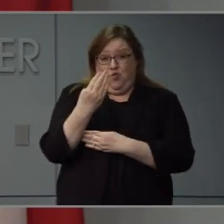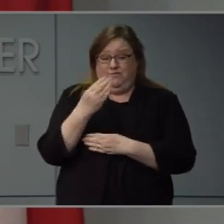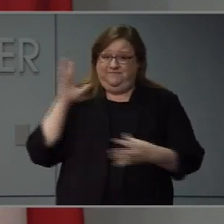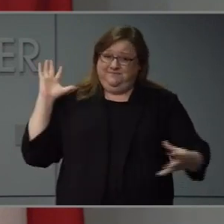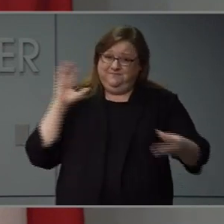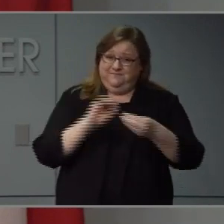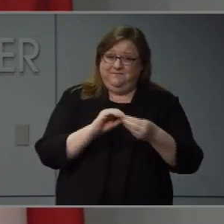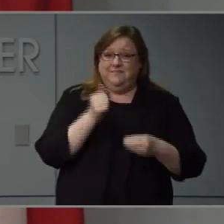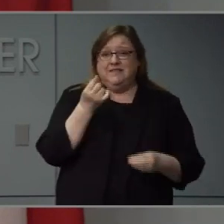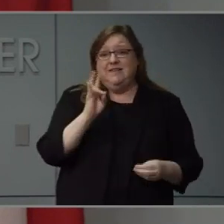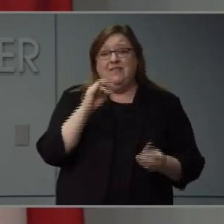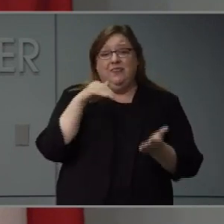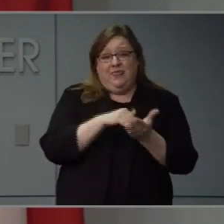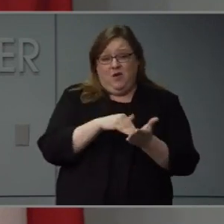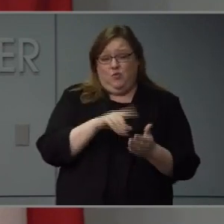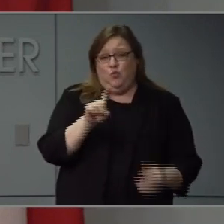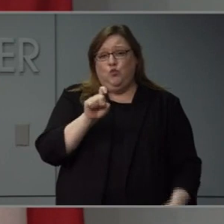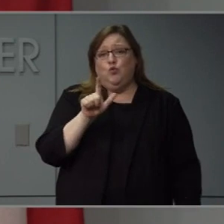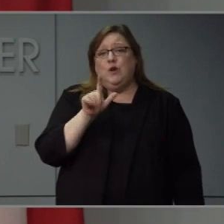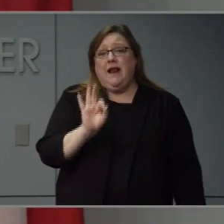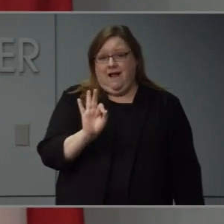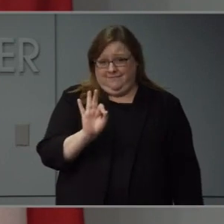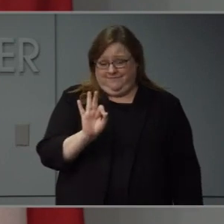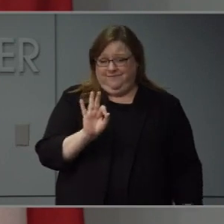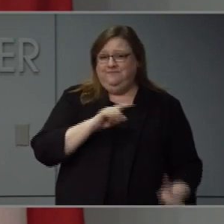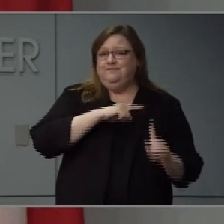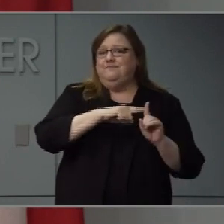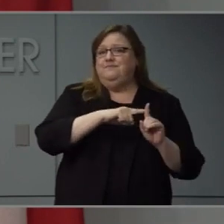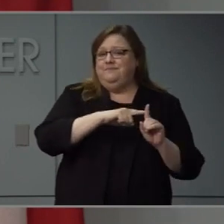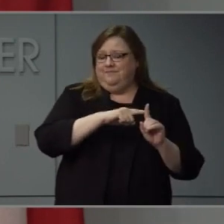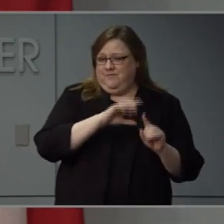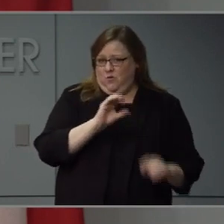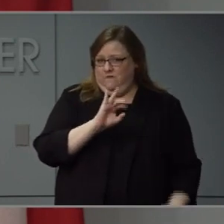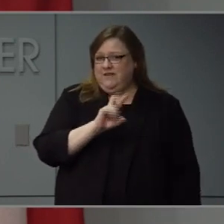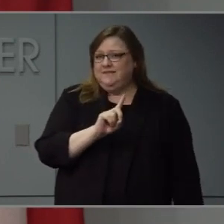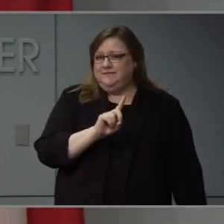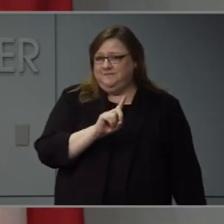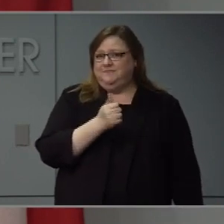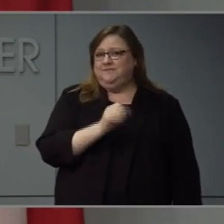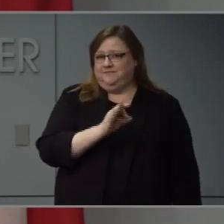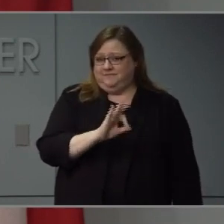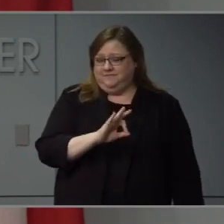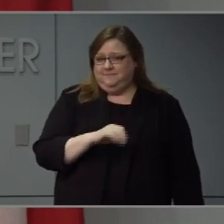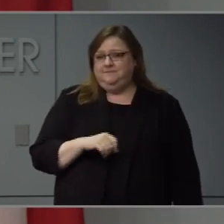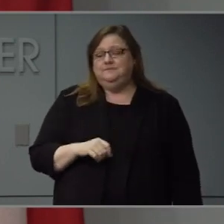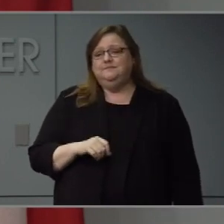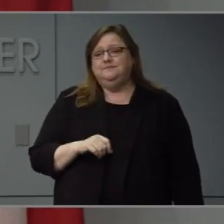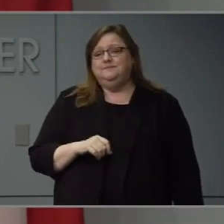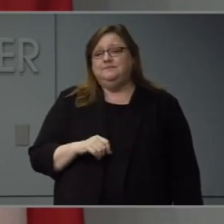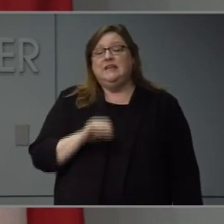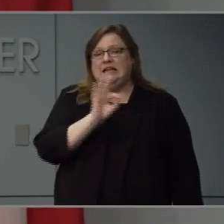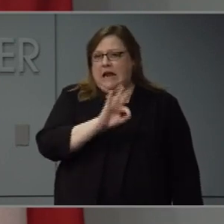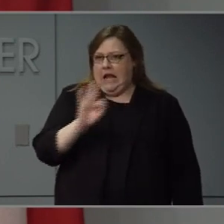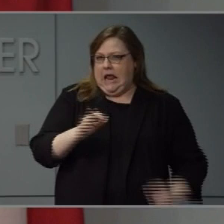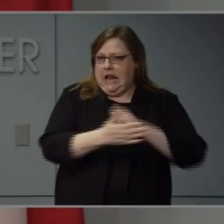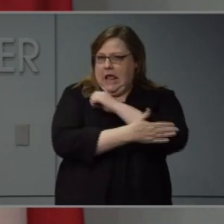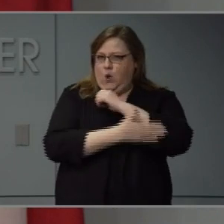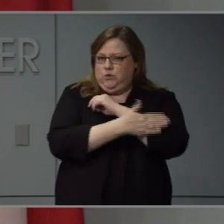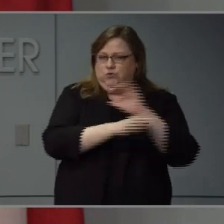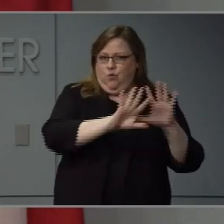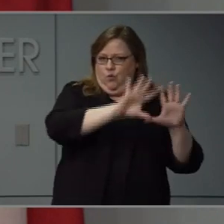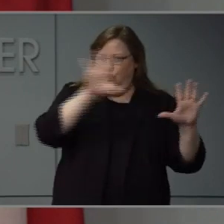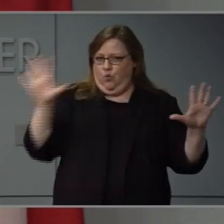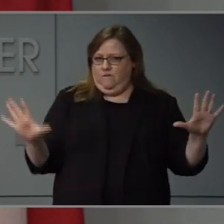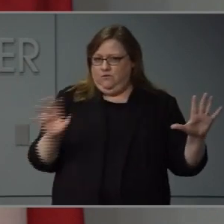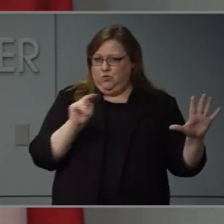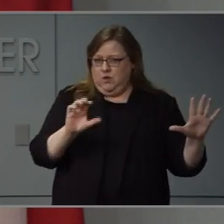17,129 laboratory-confirmed cases in 99 counties, 492 people currently hospitalized, and sadly, there have